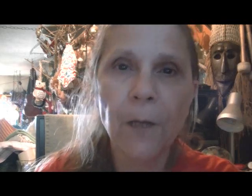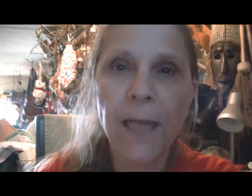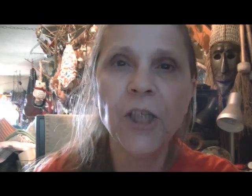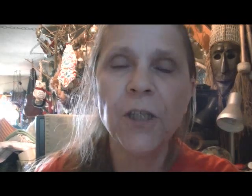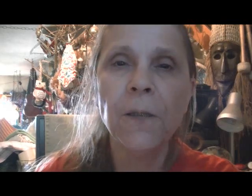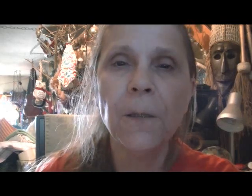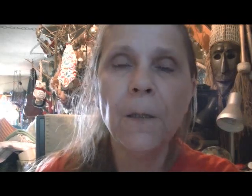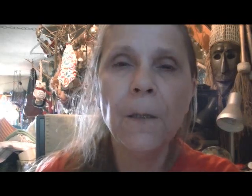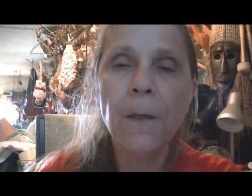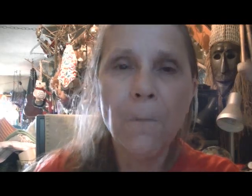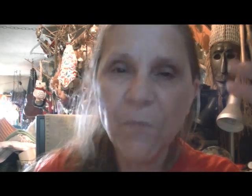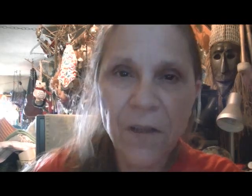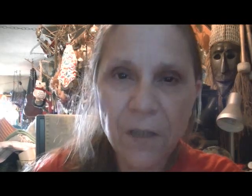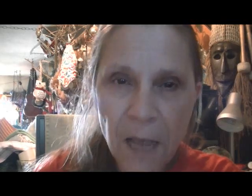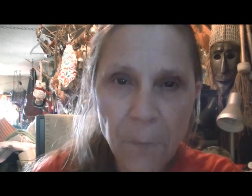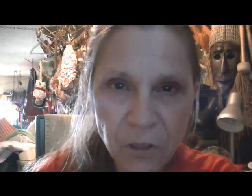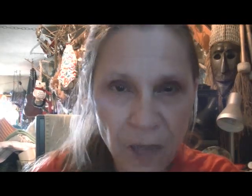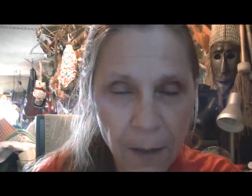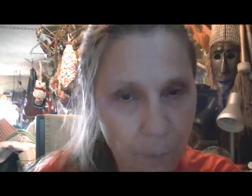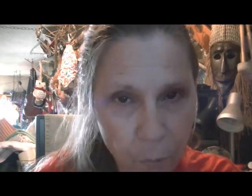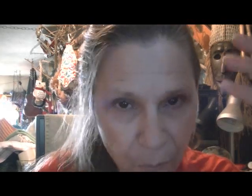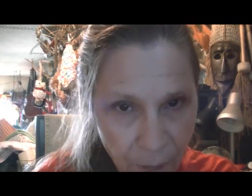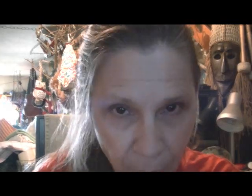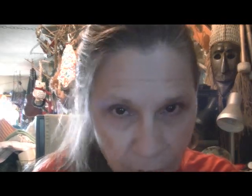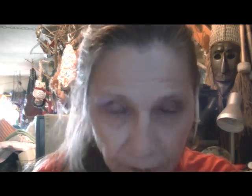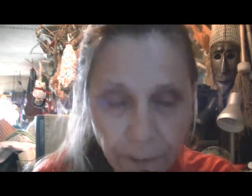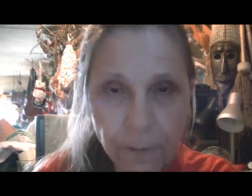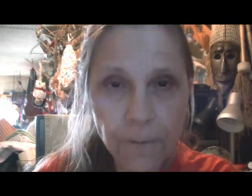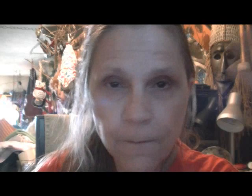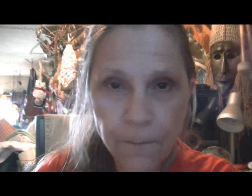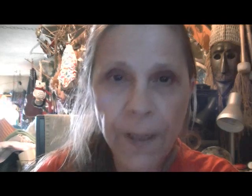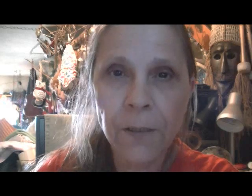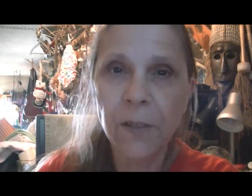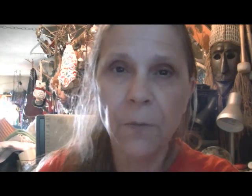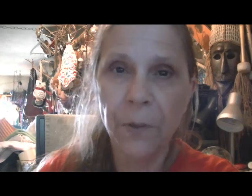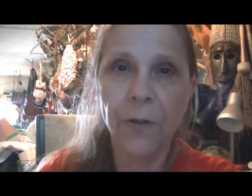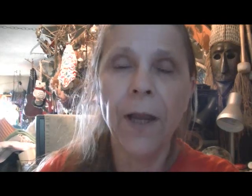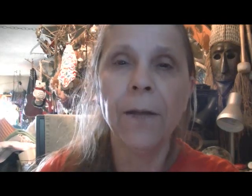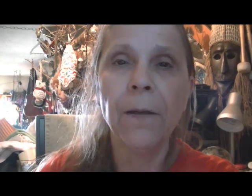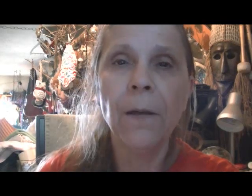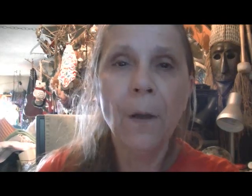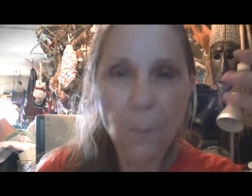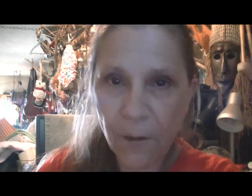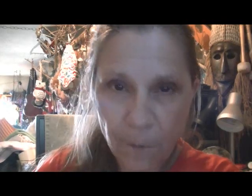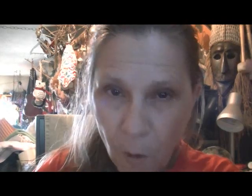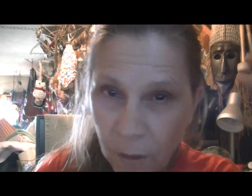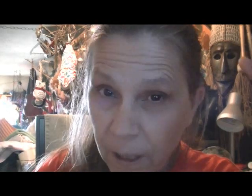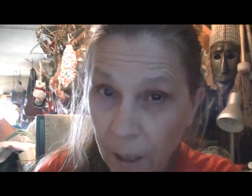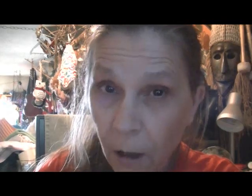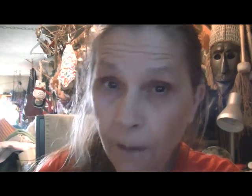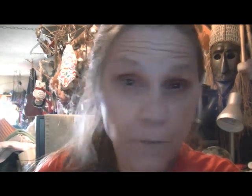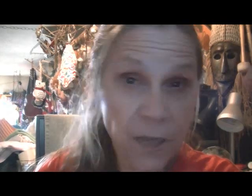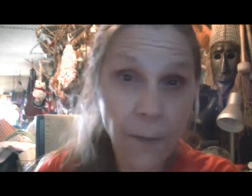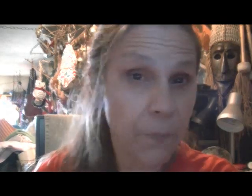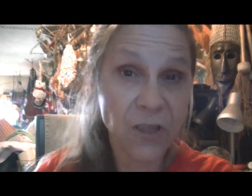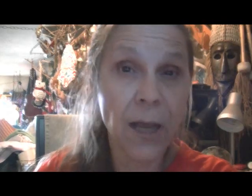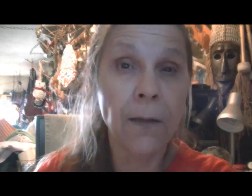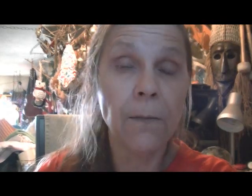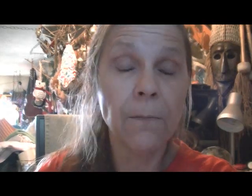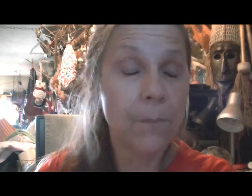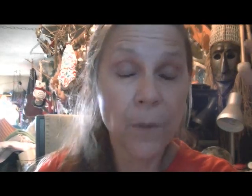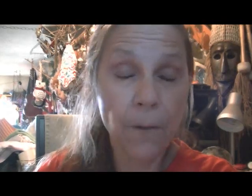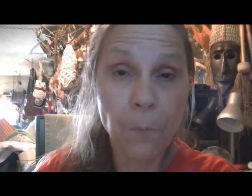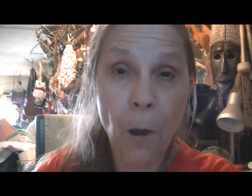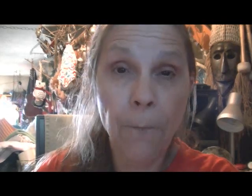the population, then the 10% would be out there fighting till the bitter end. But if they only kill off